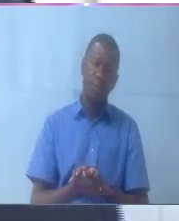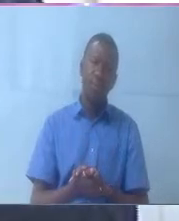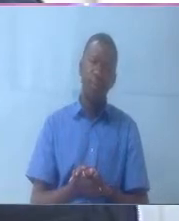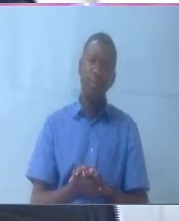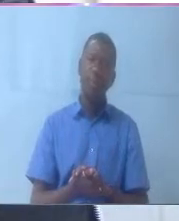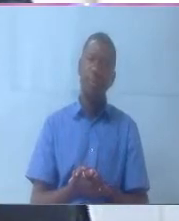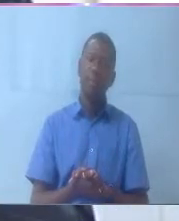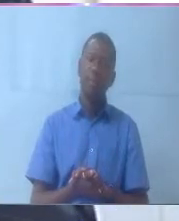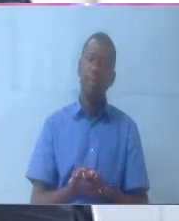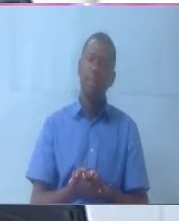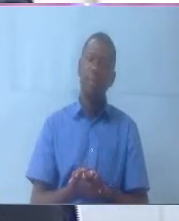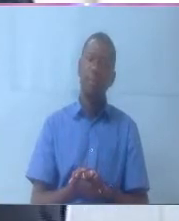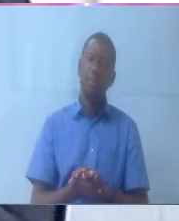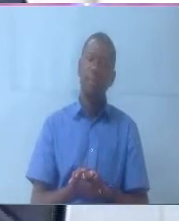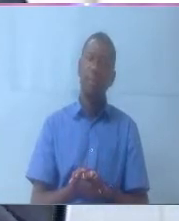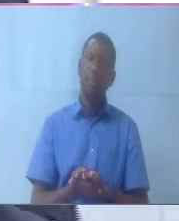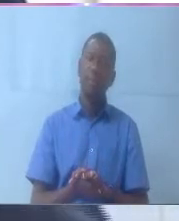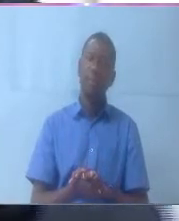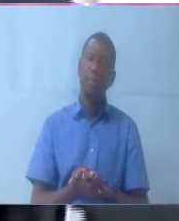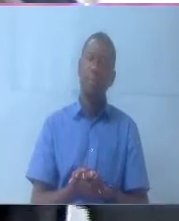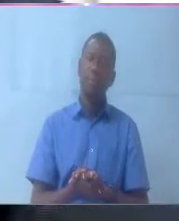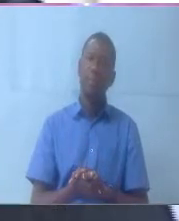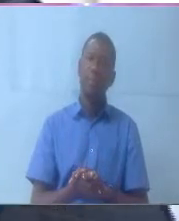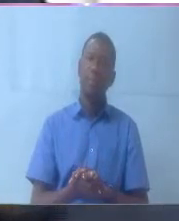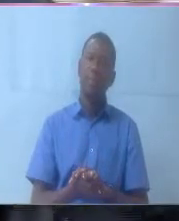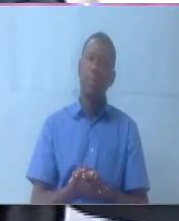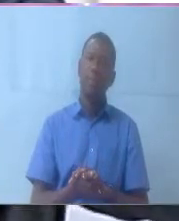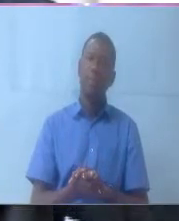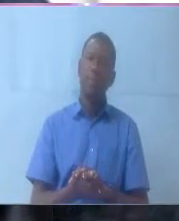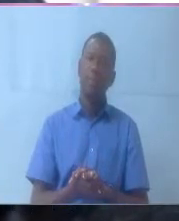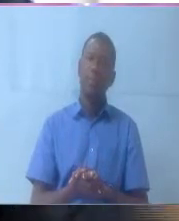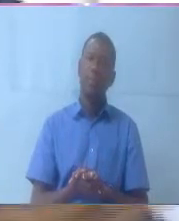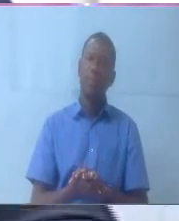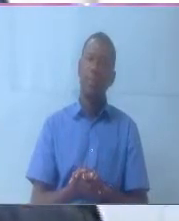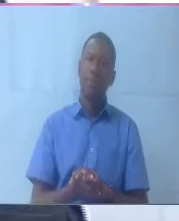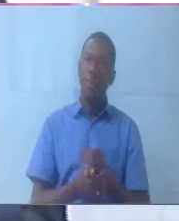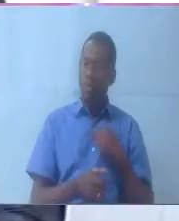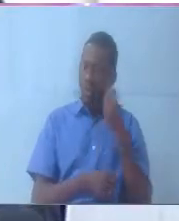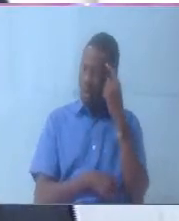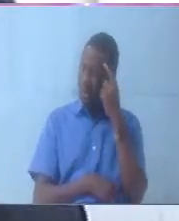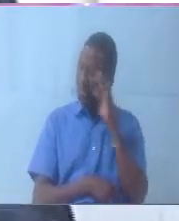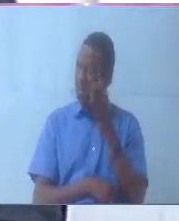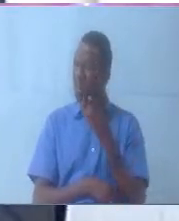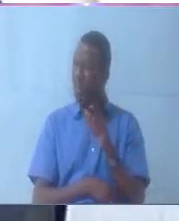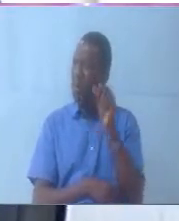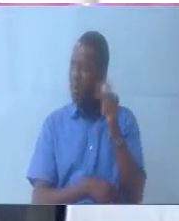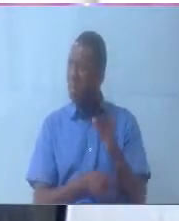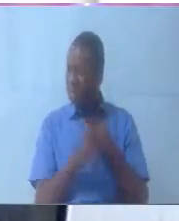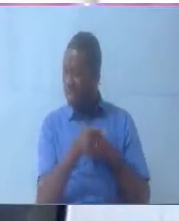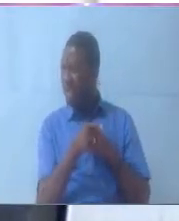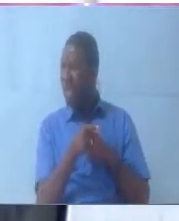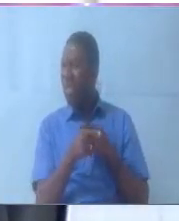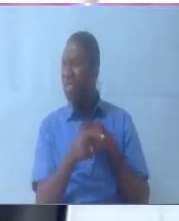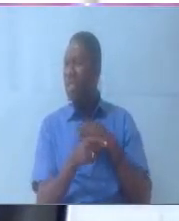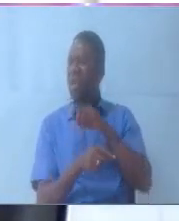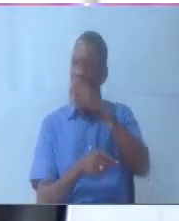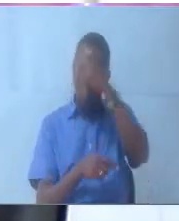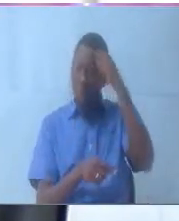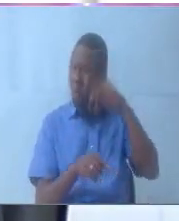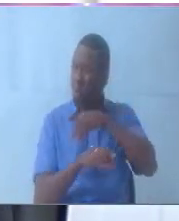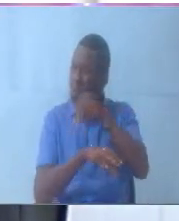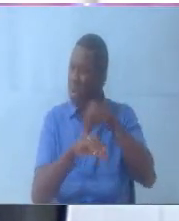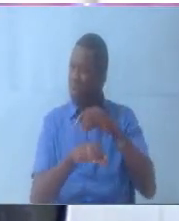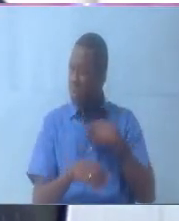like someone is interested of getting rid of these employees. Amunta mole lafita num pour kanyin do kulalu bayya